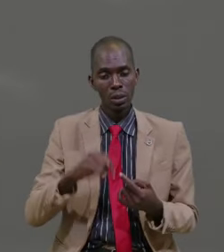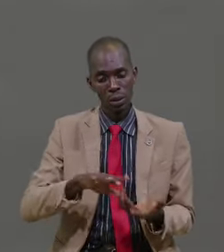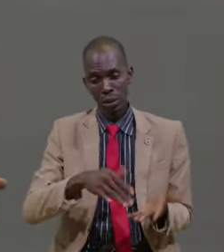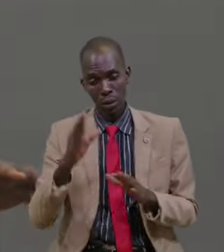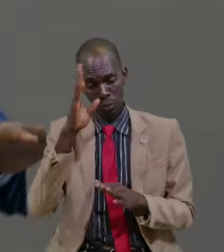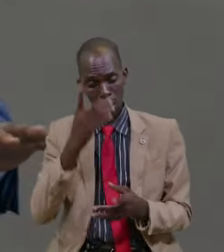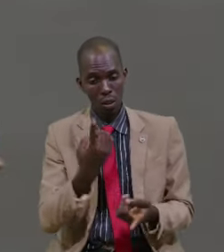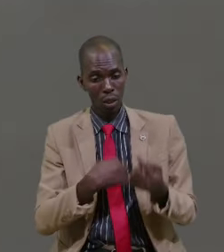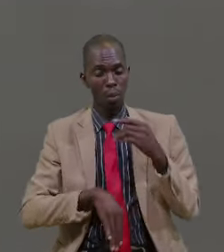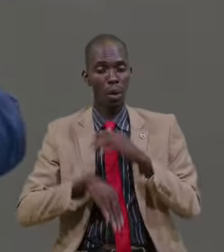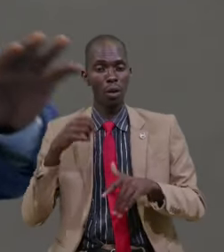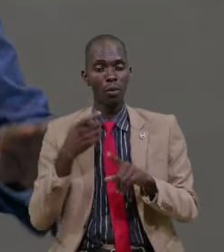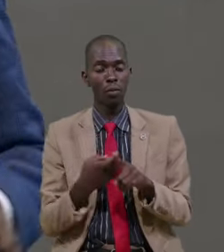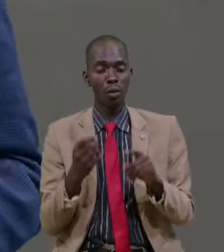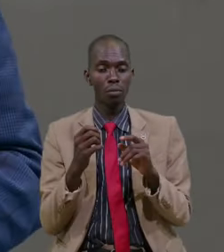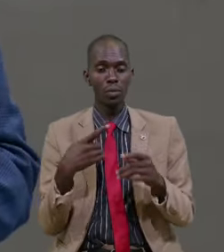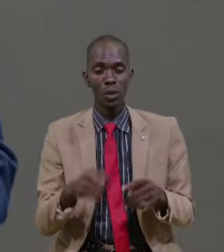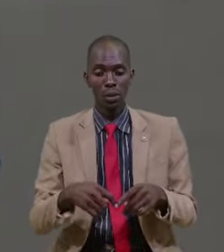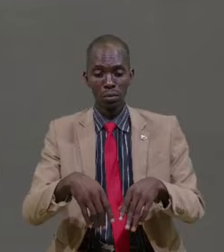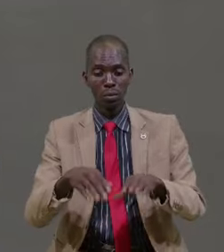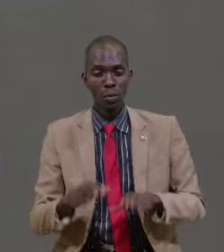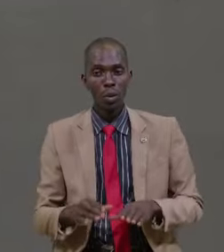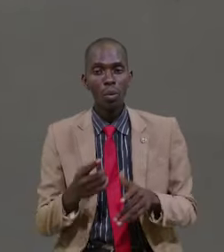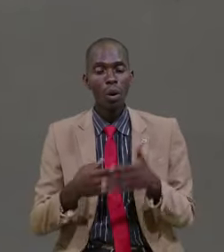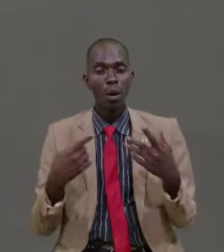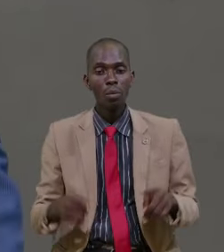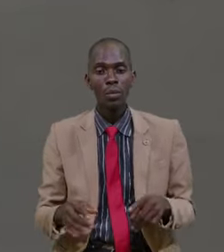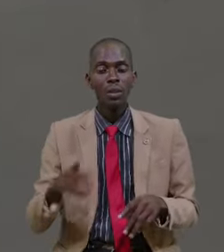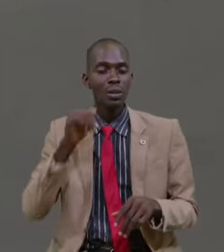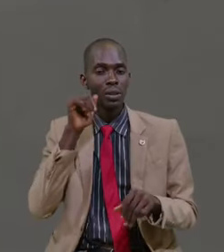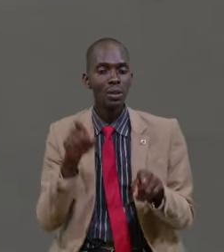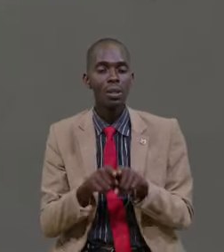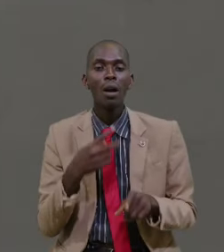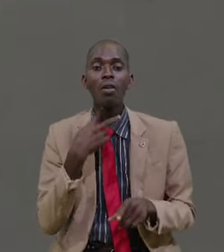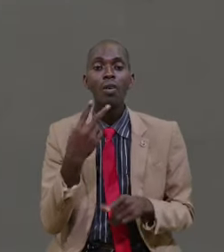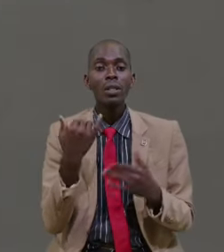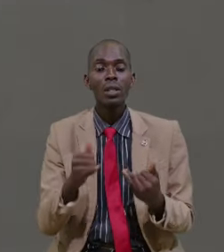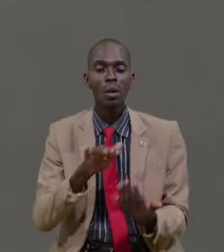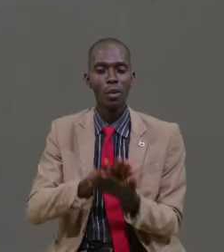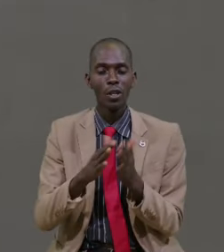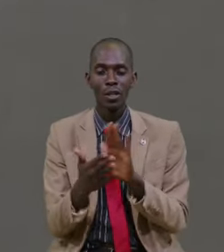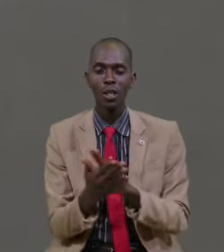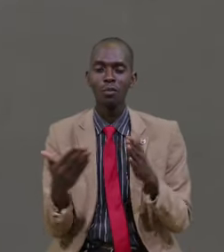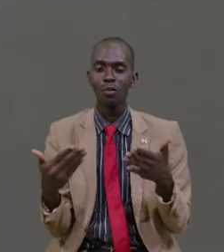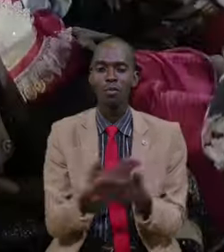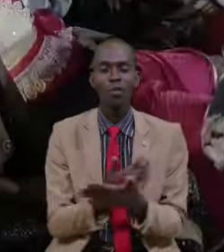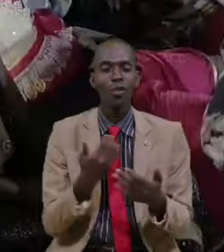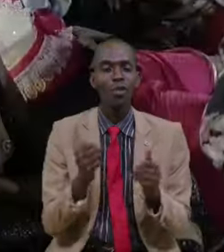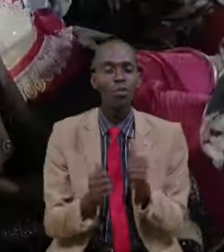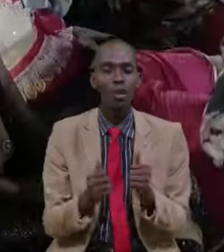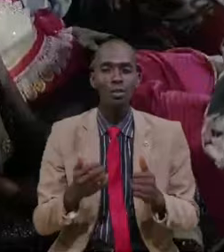voices changed. Their voices became new. The voice of joy in your